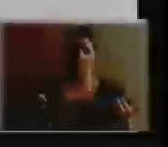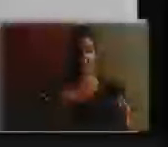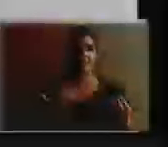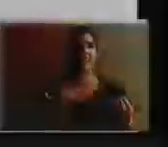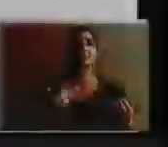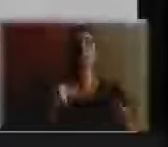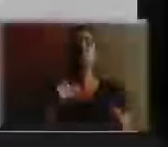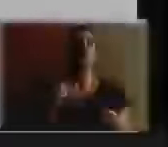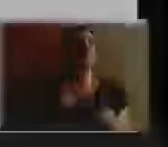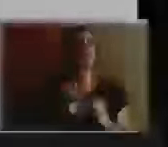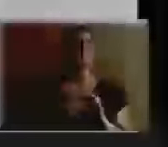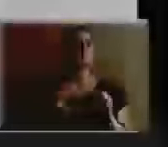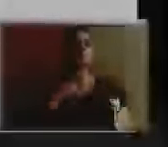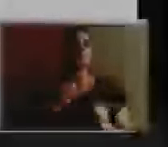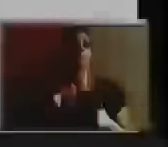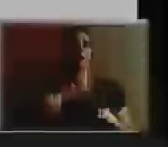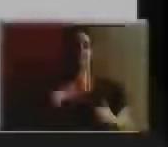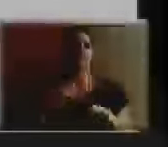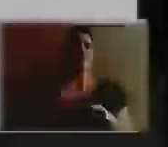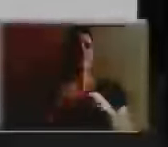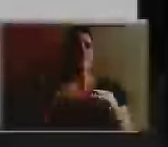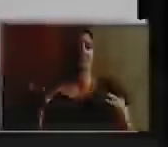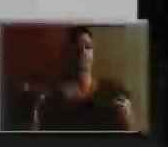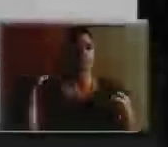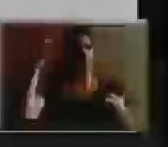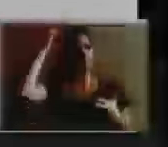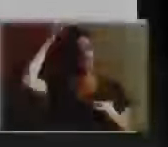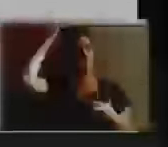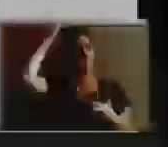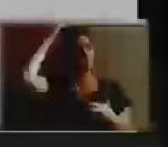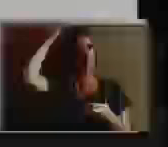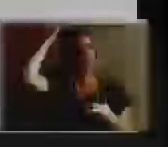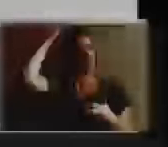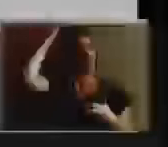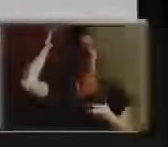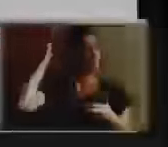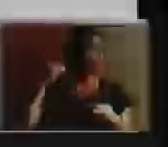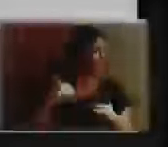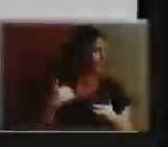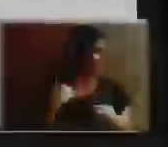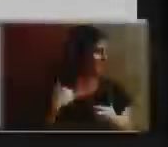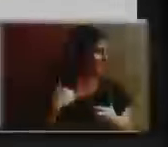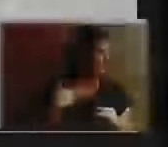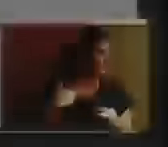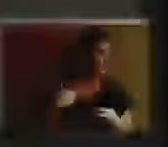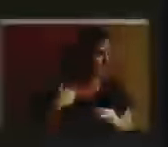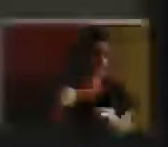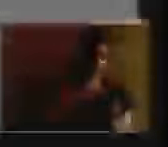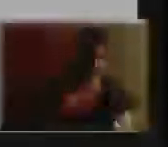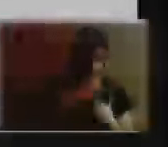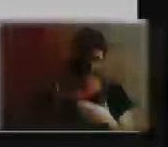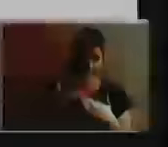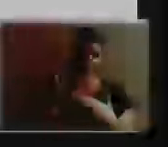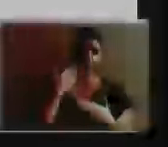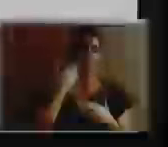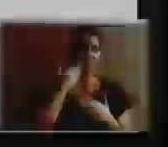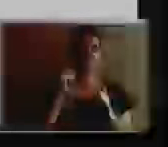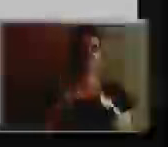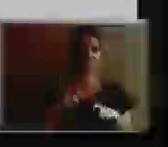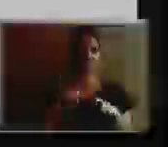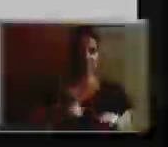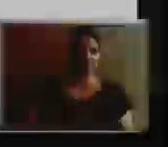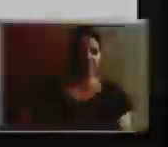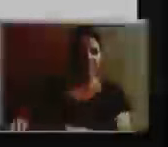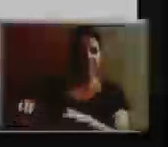what we've done. Actually, we have a strategy that we know needs to be applied consistently across schools. That